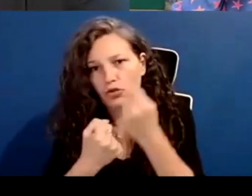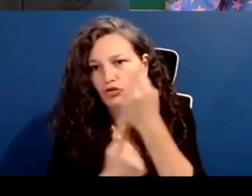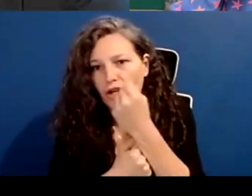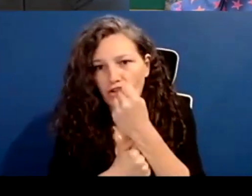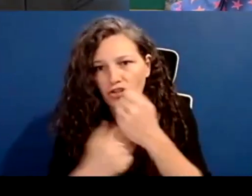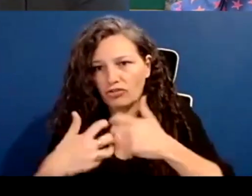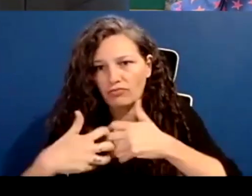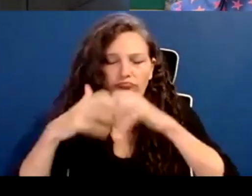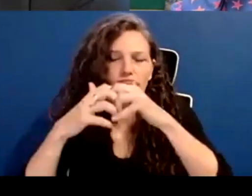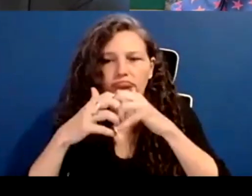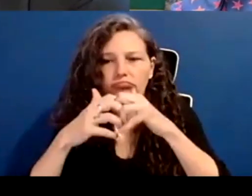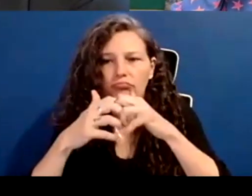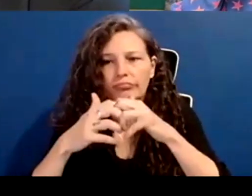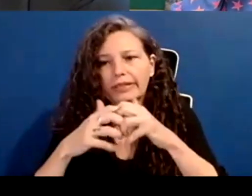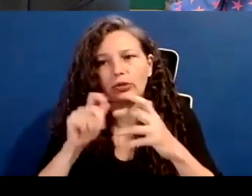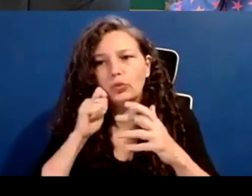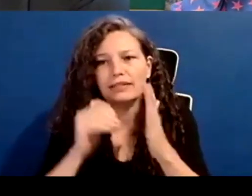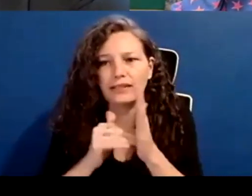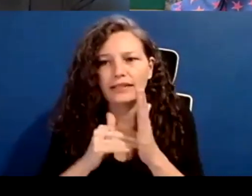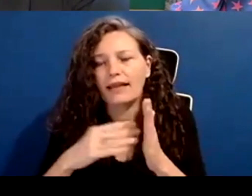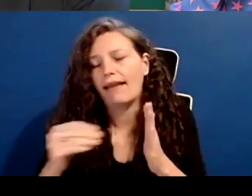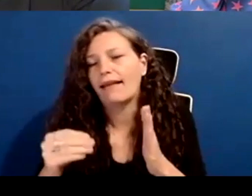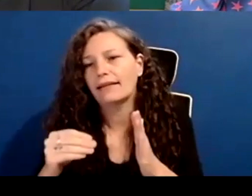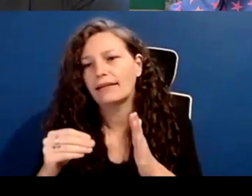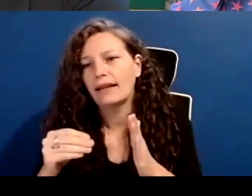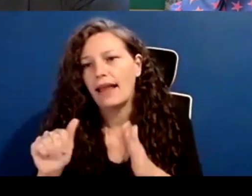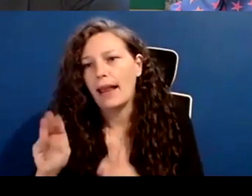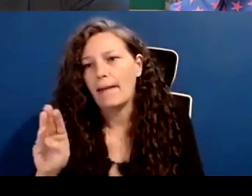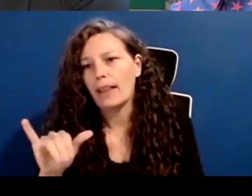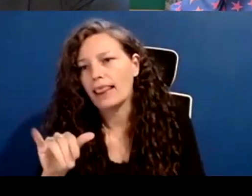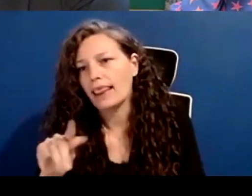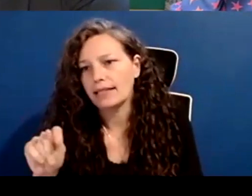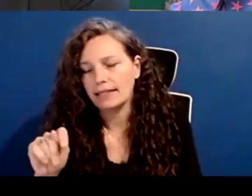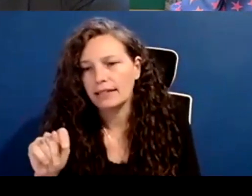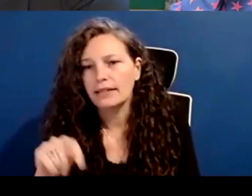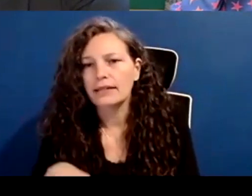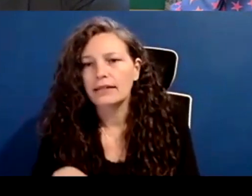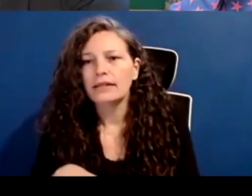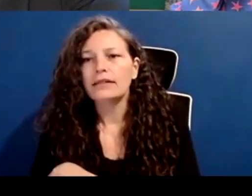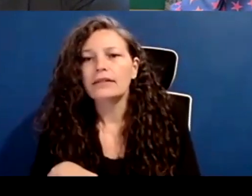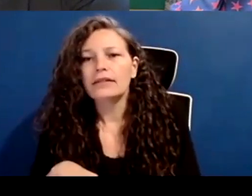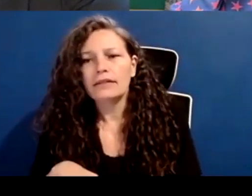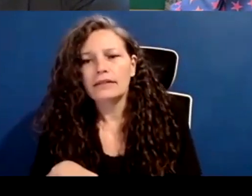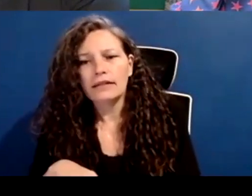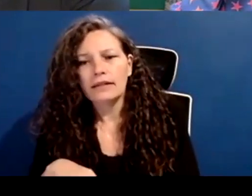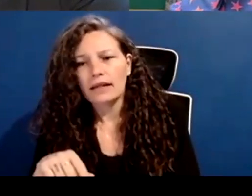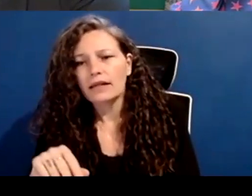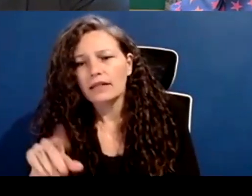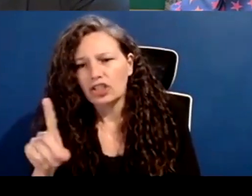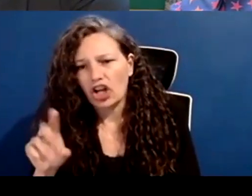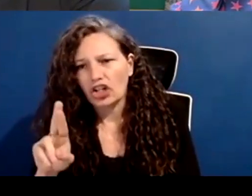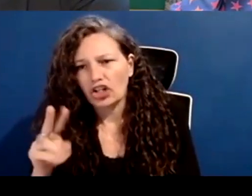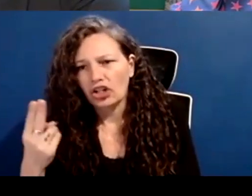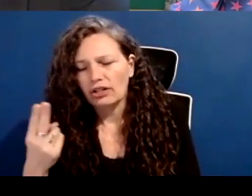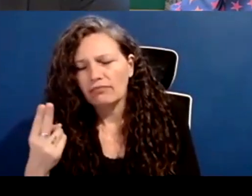Sure. So I'll first start by saying part of the